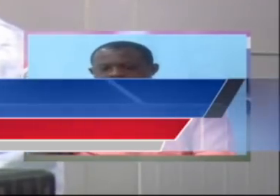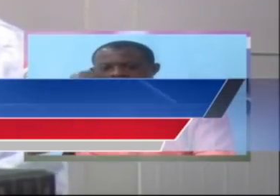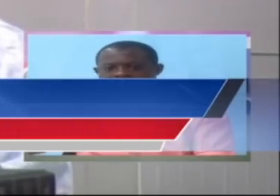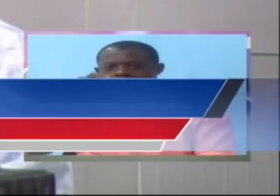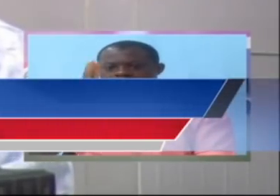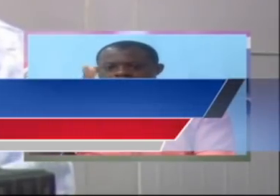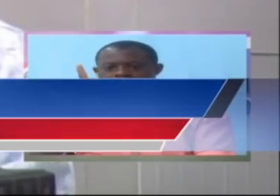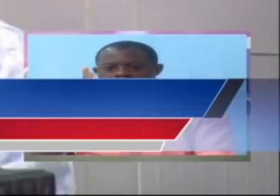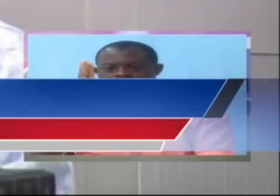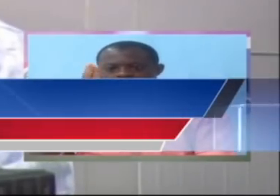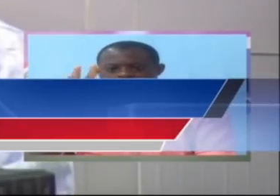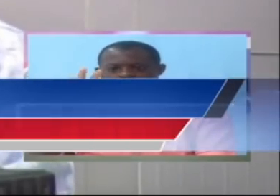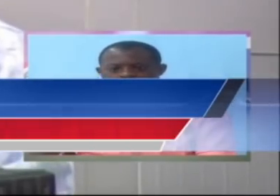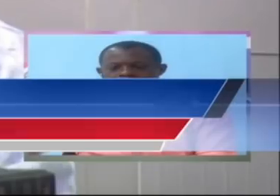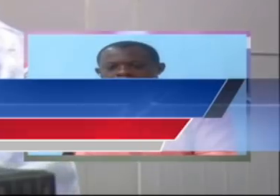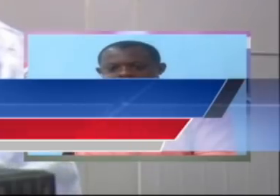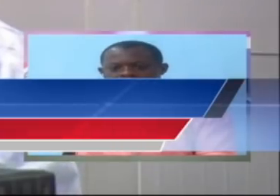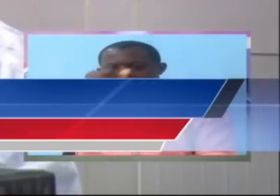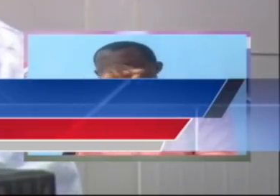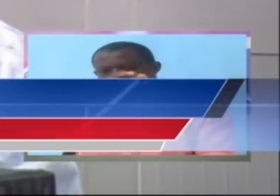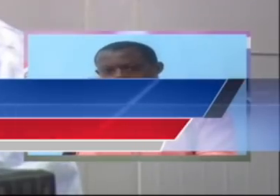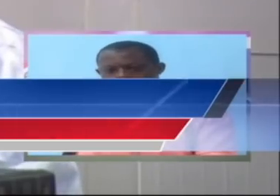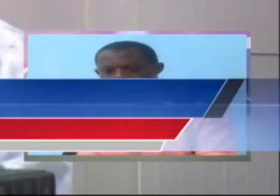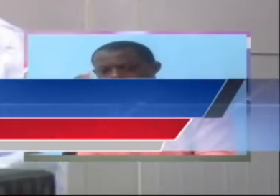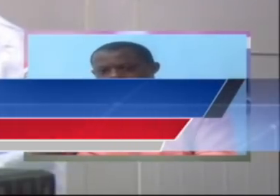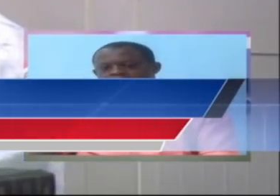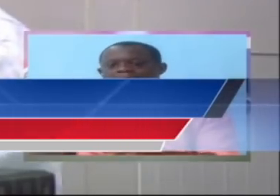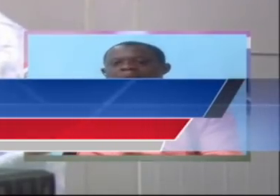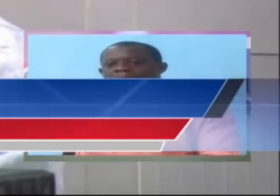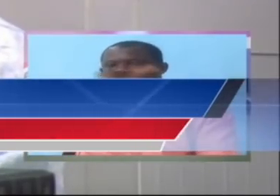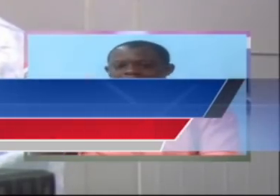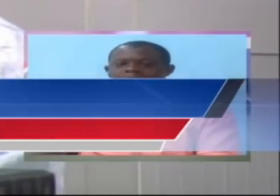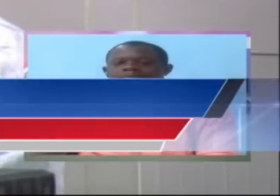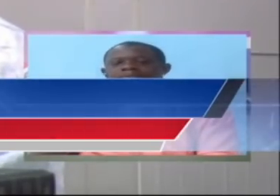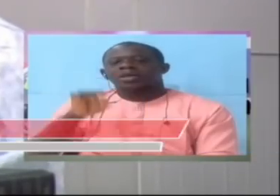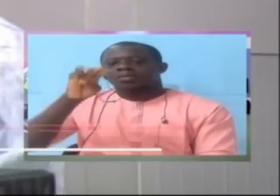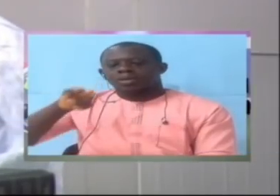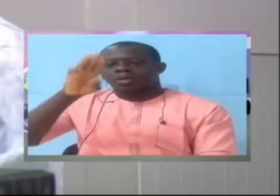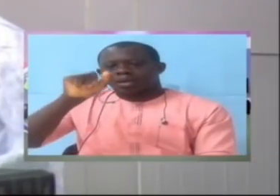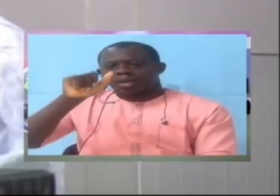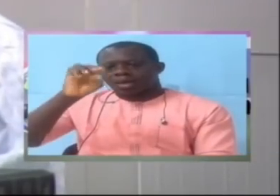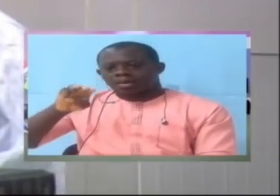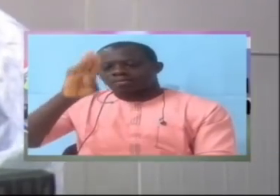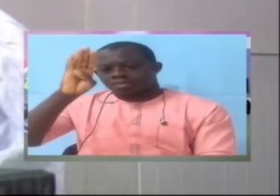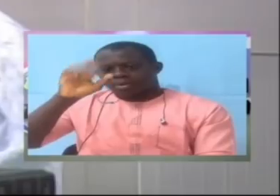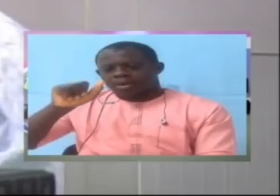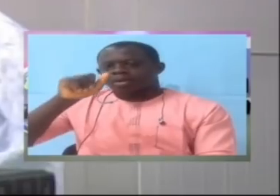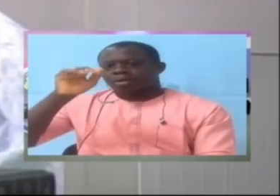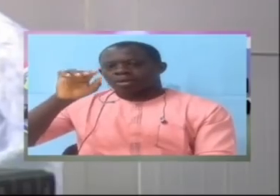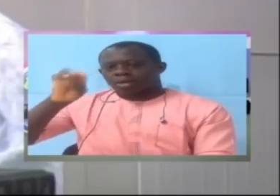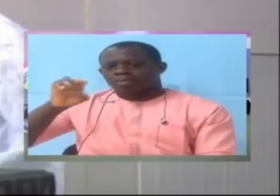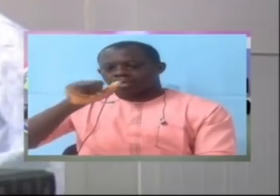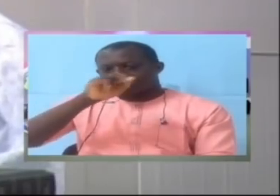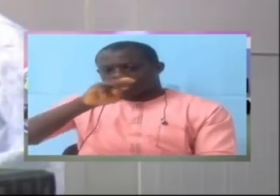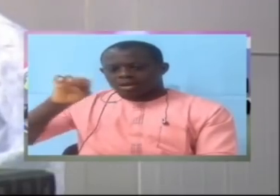Bamba Mane. And Bamba Mane. And in Demba Sise. And Demba Sise. Demba Sise be more gonna minu nata arrest